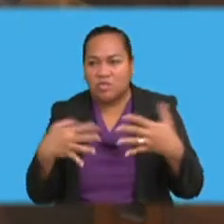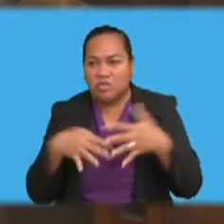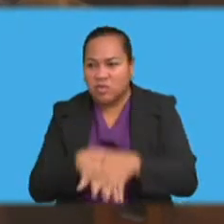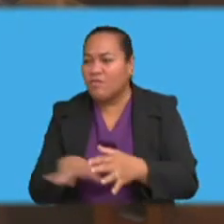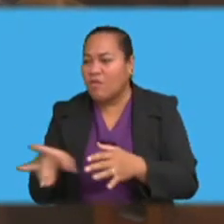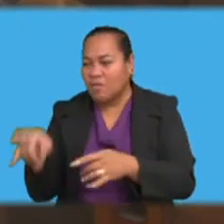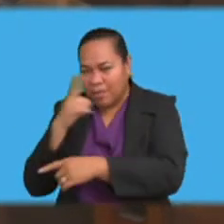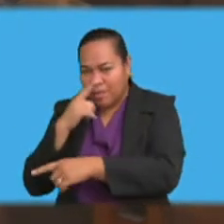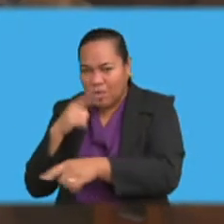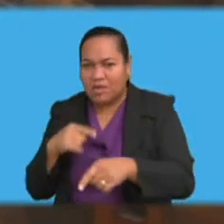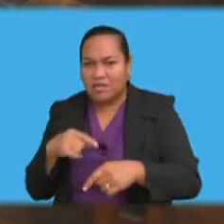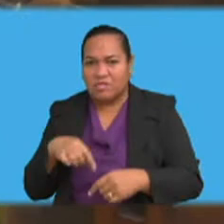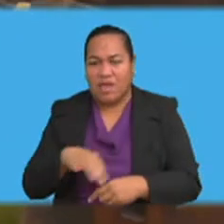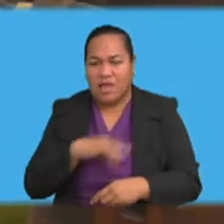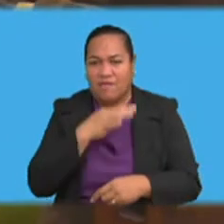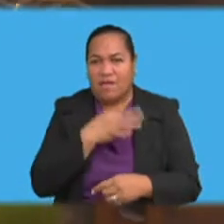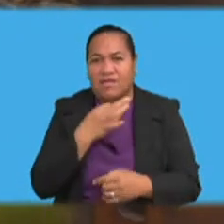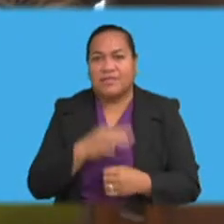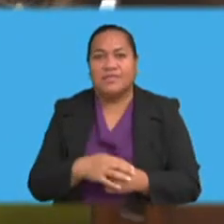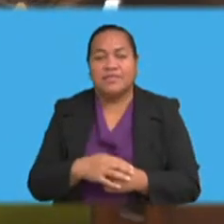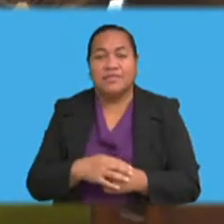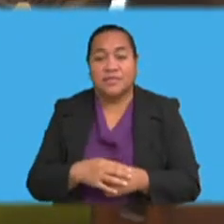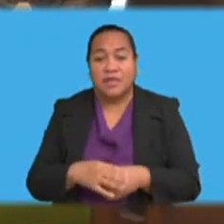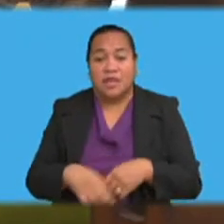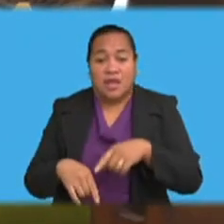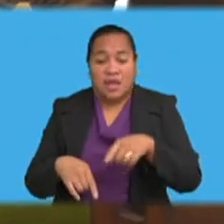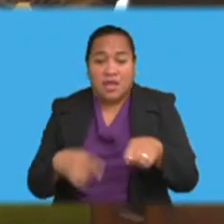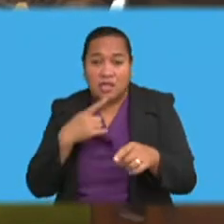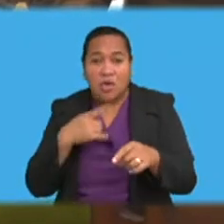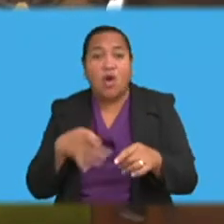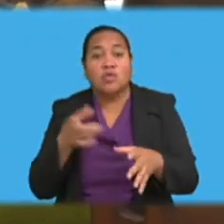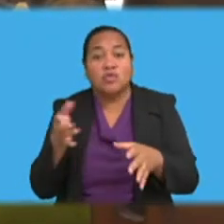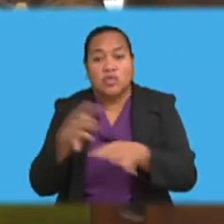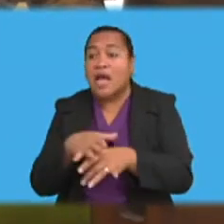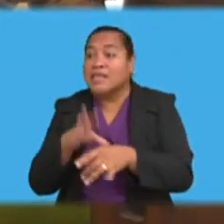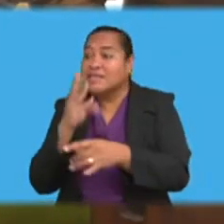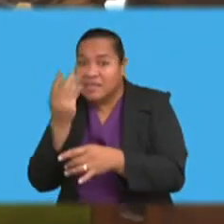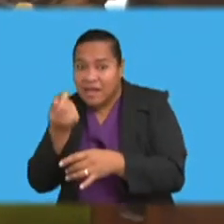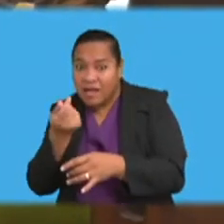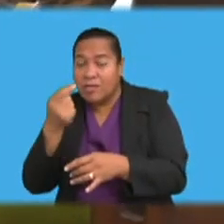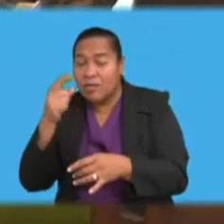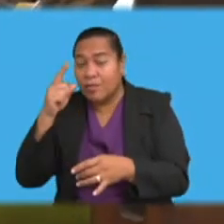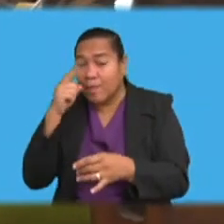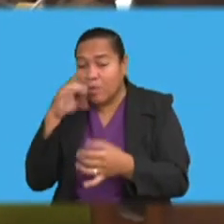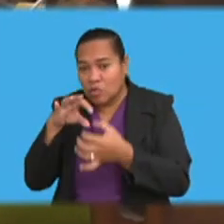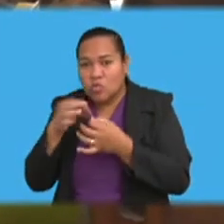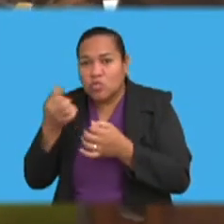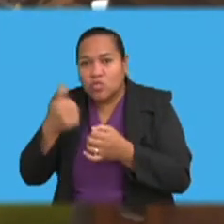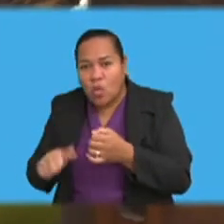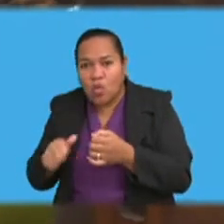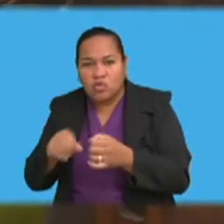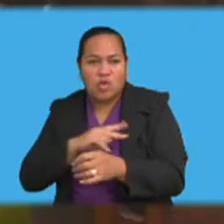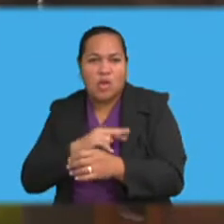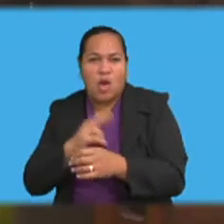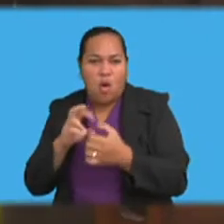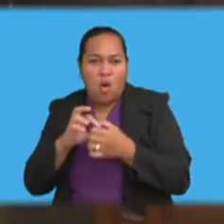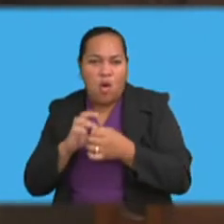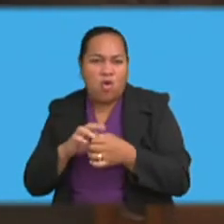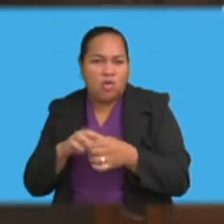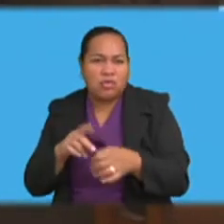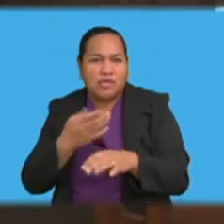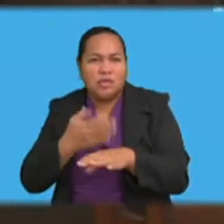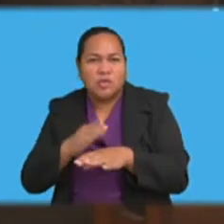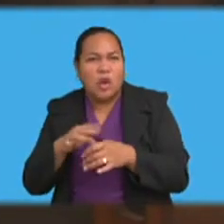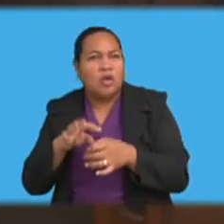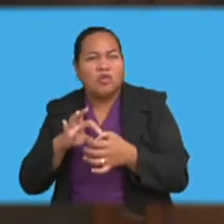recipients. The subsidy program now covers households that use their own generators or renewable energy systems, as well as households